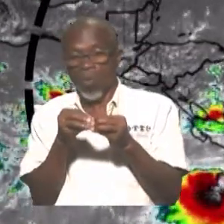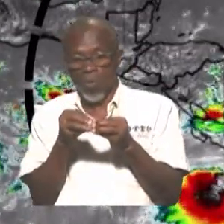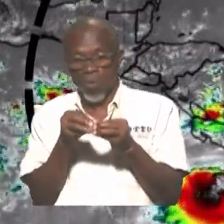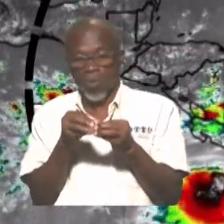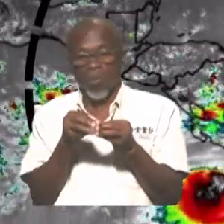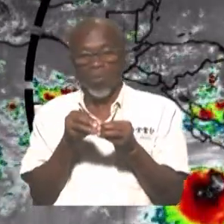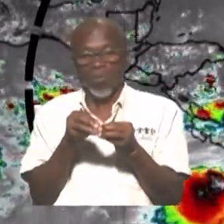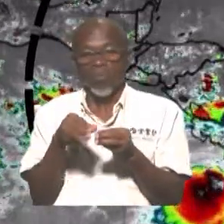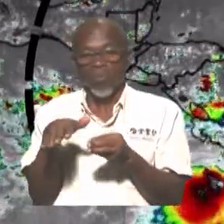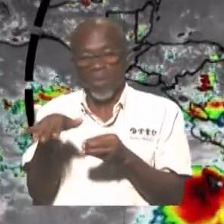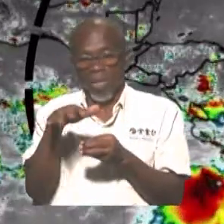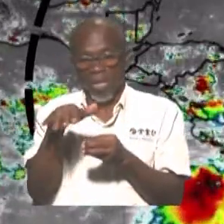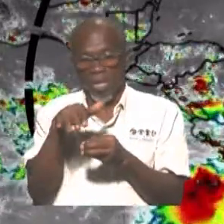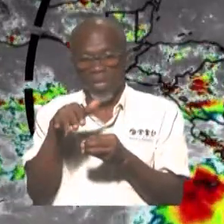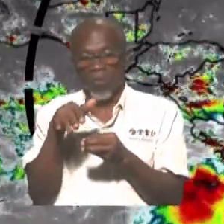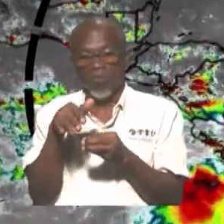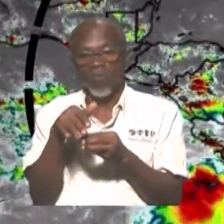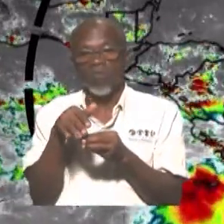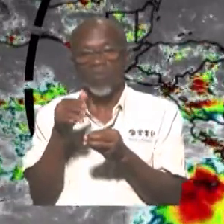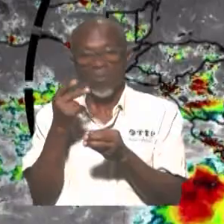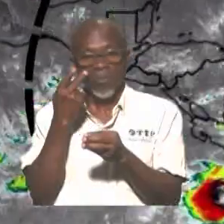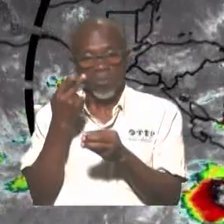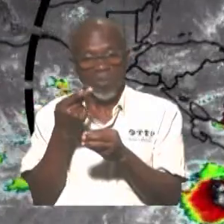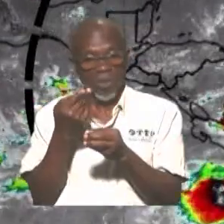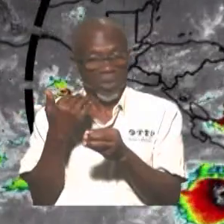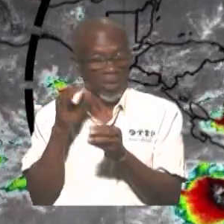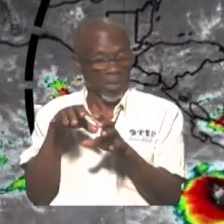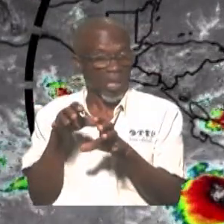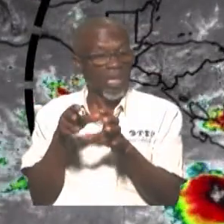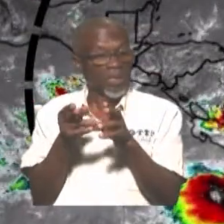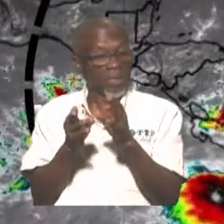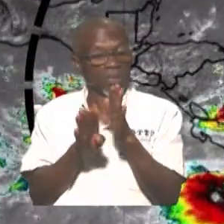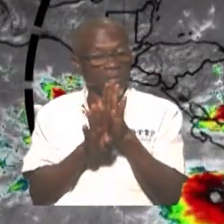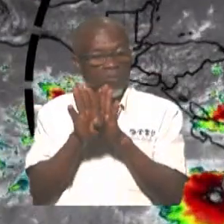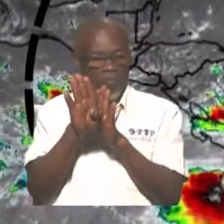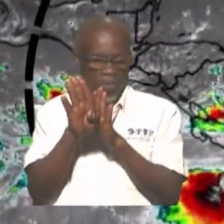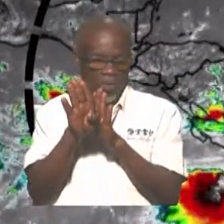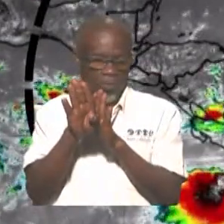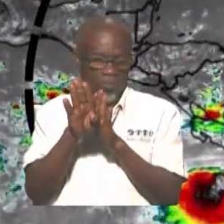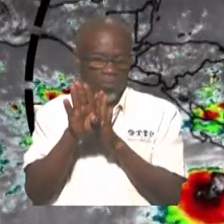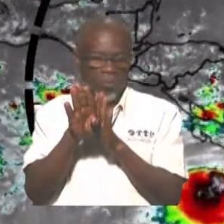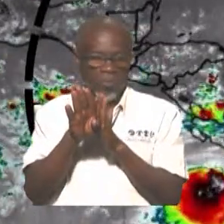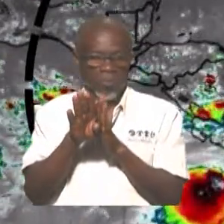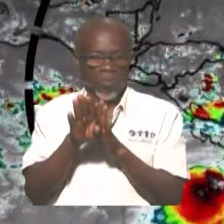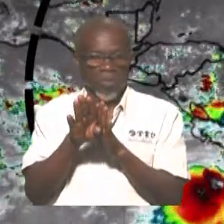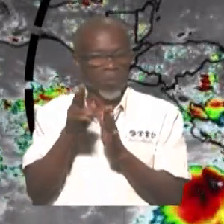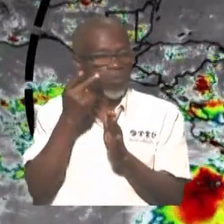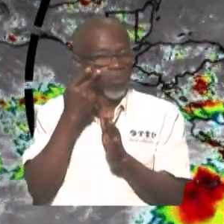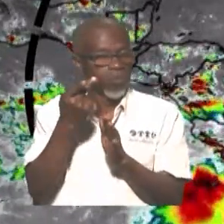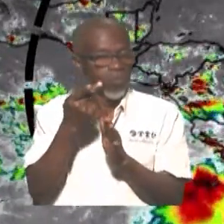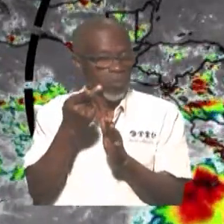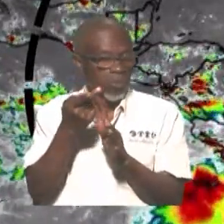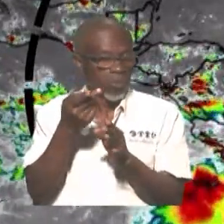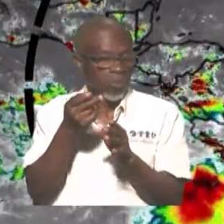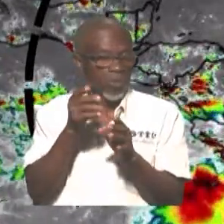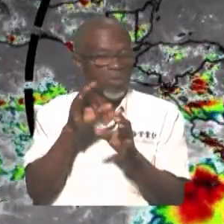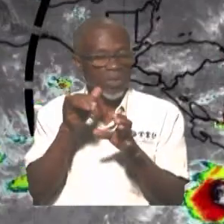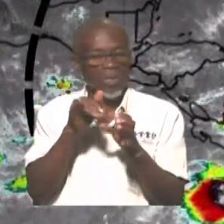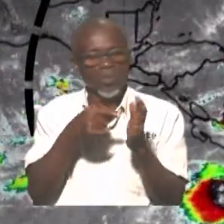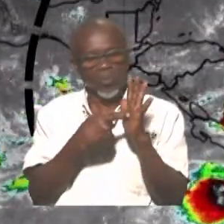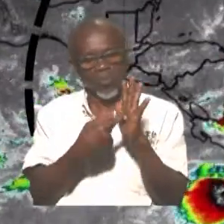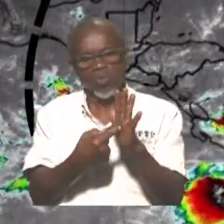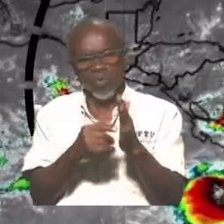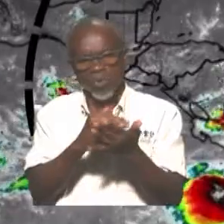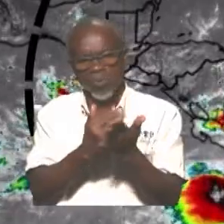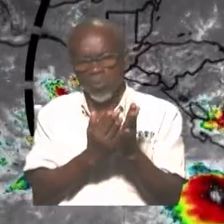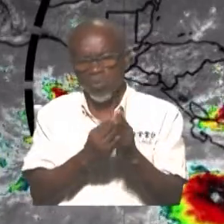for now. NOAA has increased its chance for development to 40%. And looking at our satellite, it shows strong